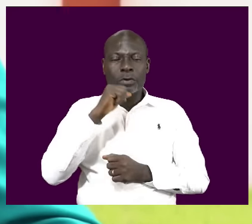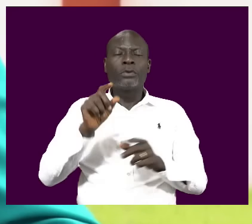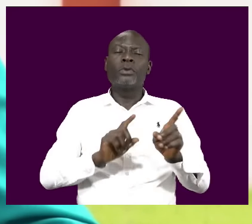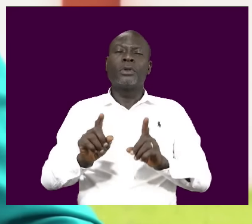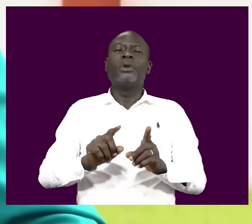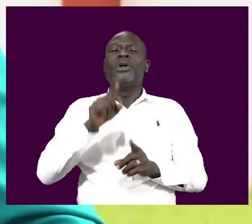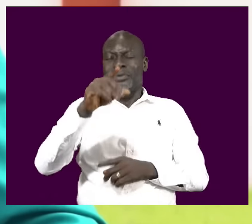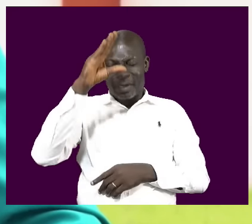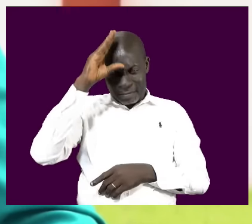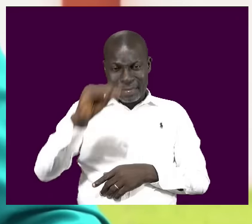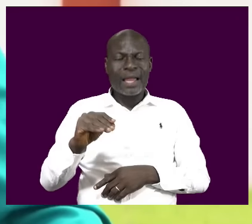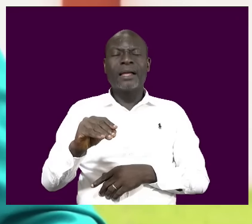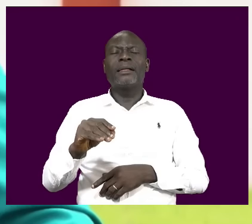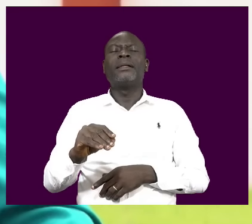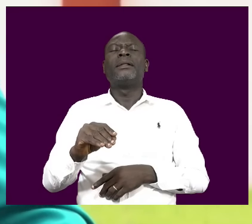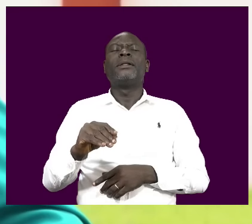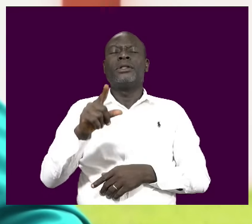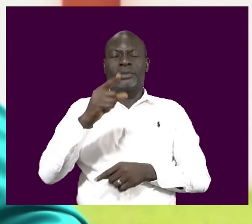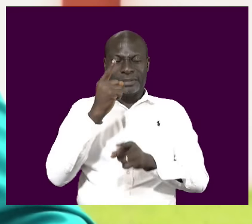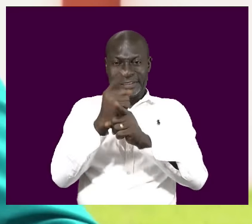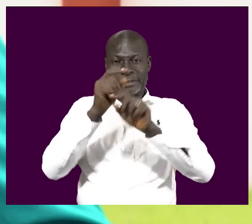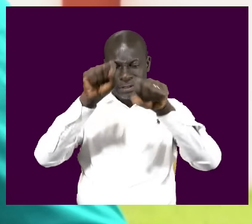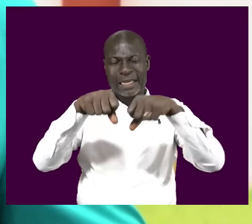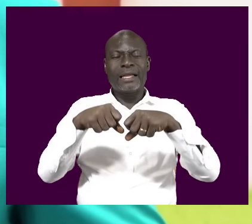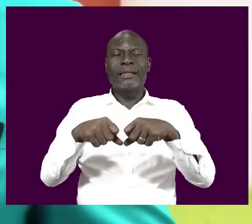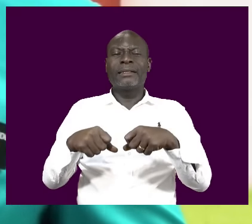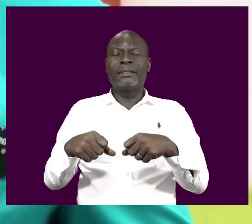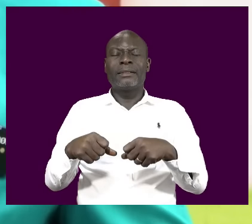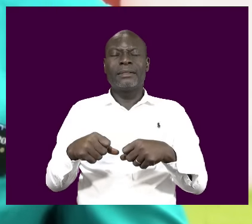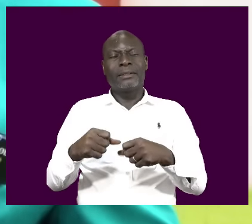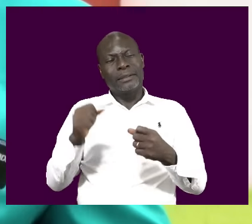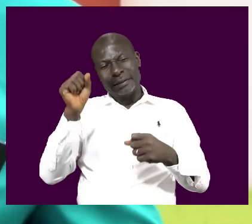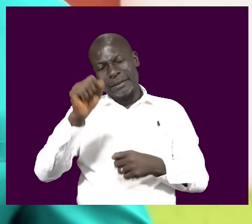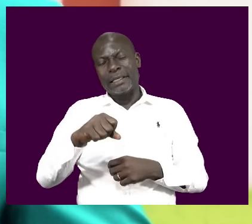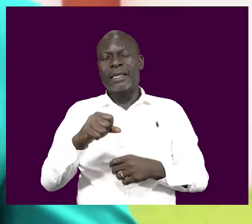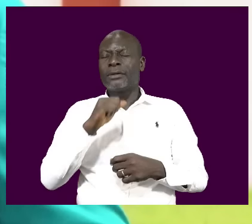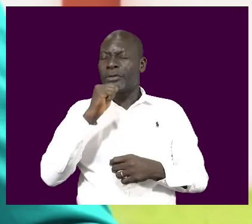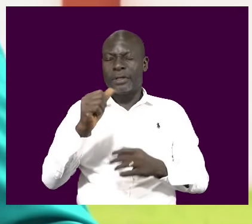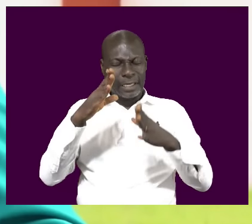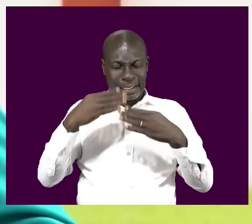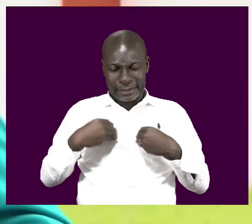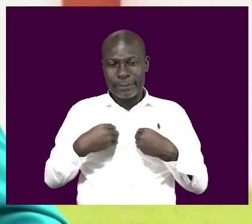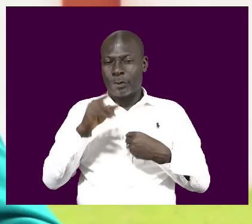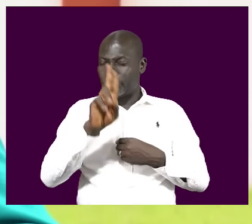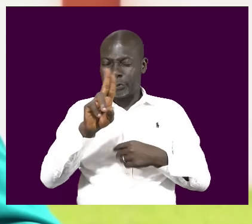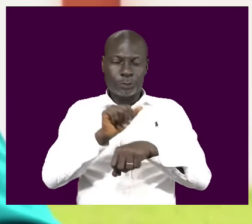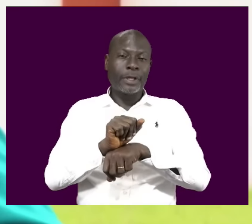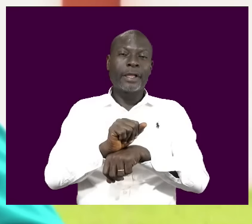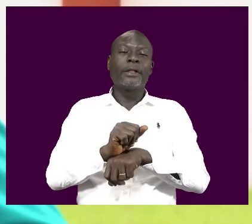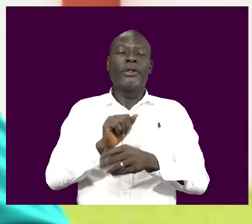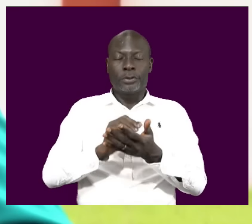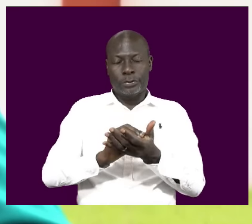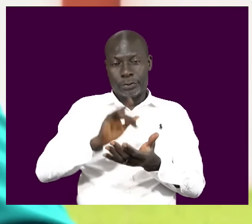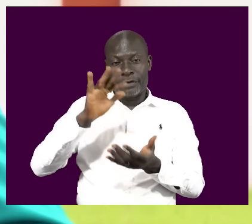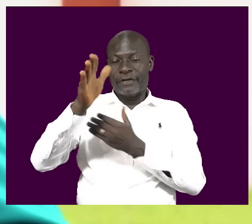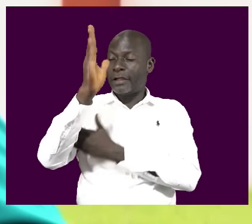yo nipa a wo ye church no mu enipa ni bie e twa se obo ho moden se wo de saade no e be ye adwuma e de ahye erade di kronkron